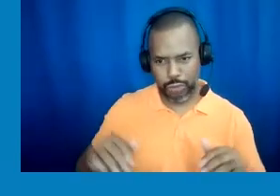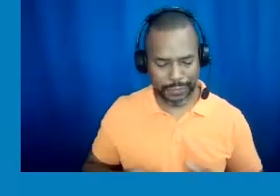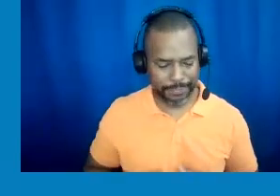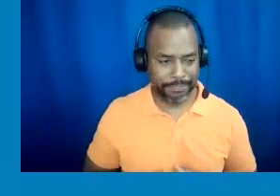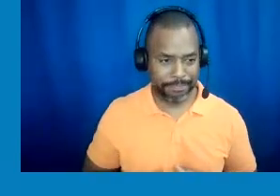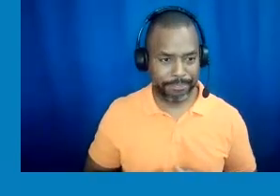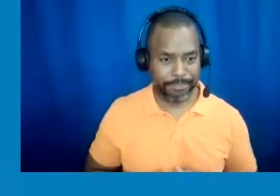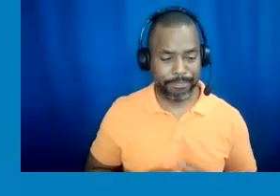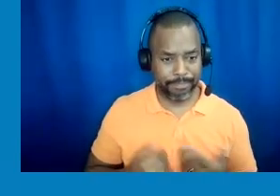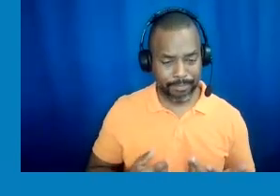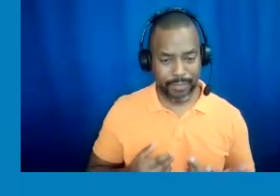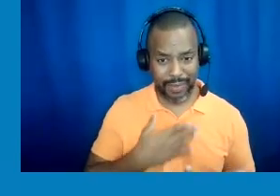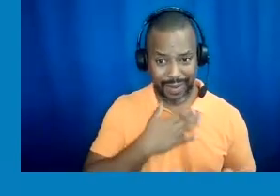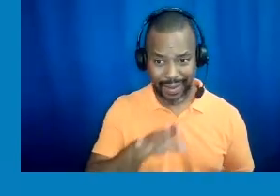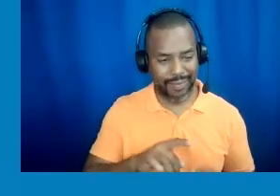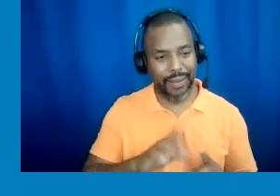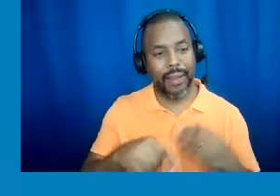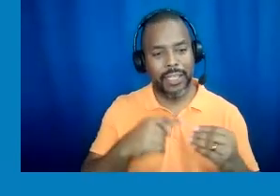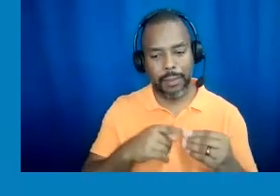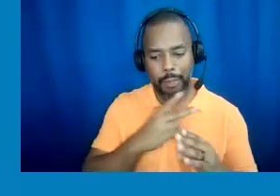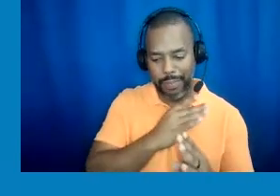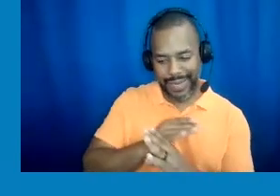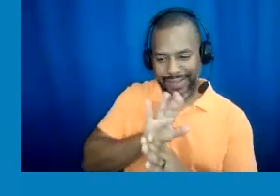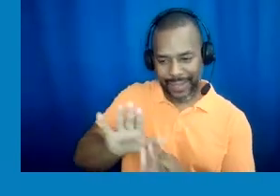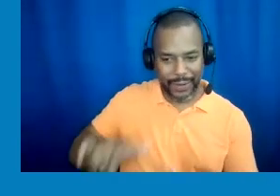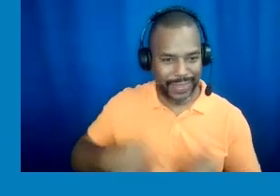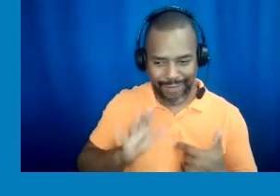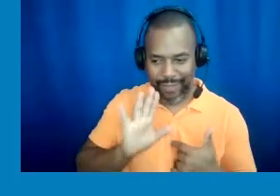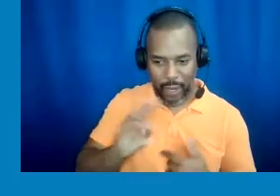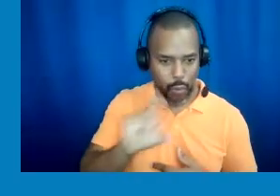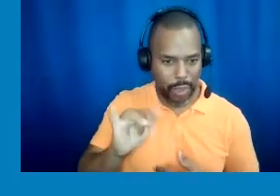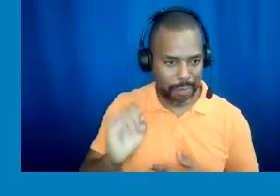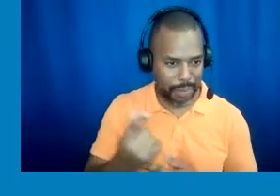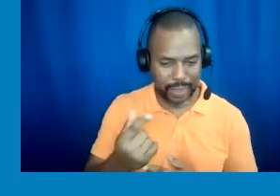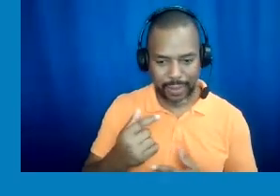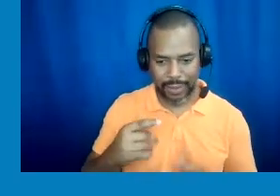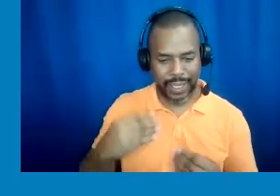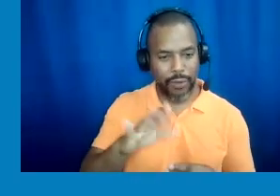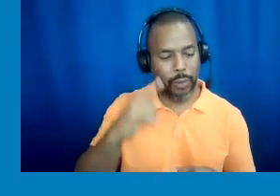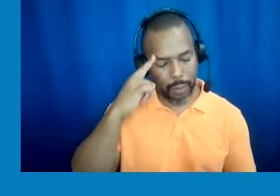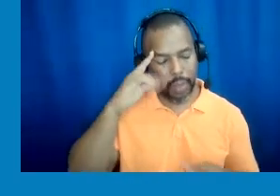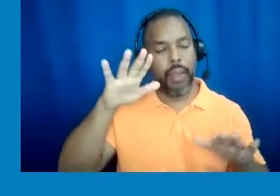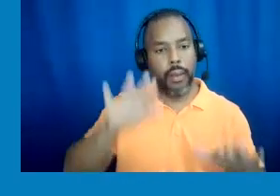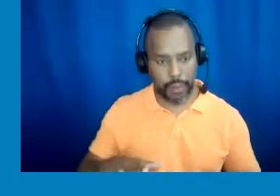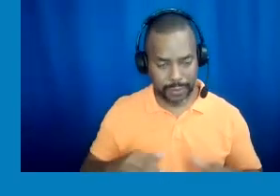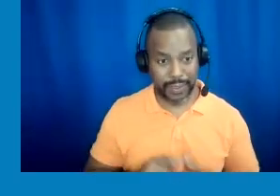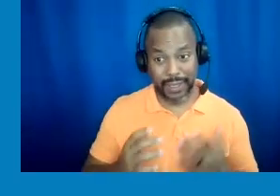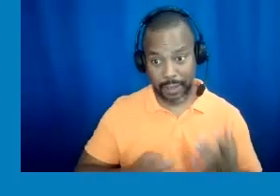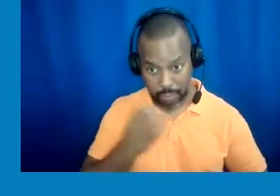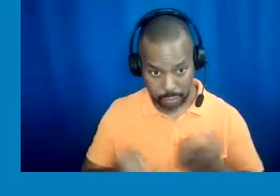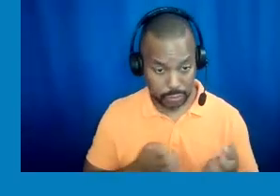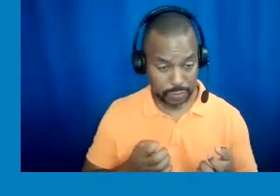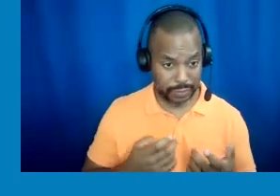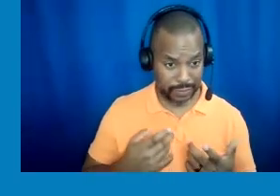death, it's about protecting the life and well-being of the people you love and creating peace of mind for yourself. That emotional and financial security